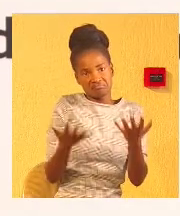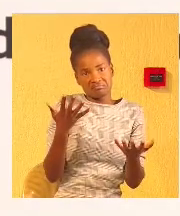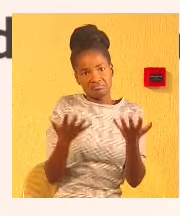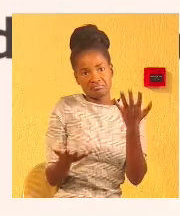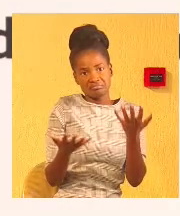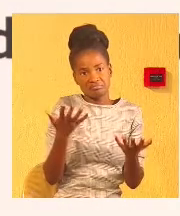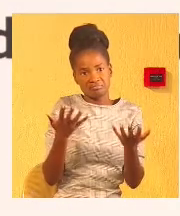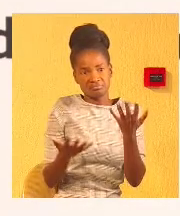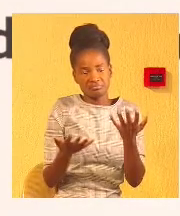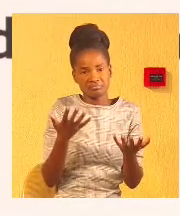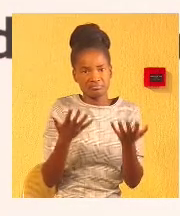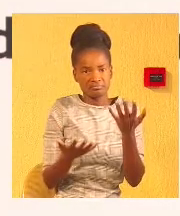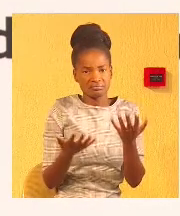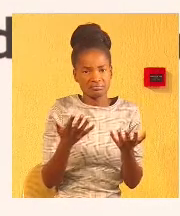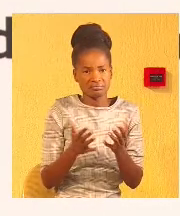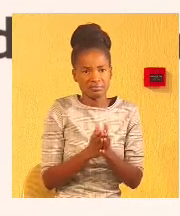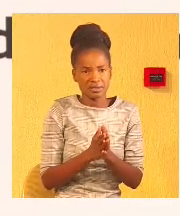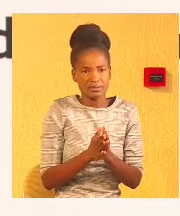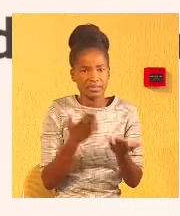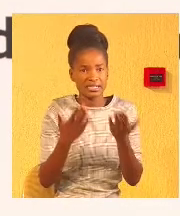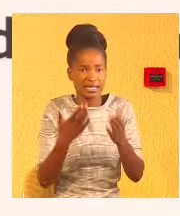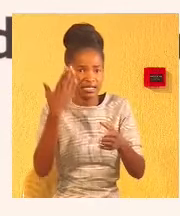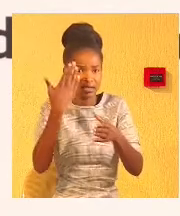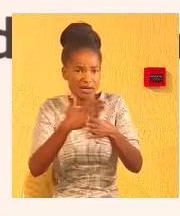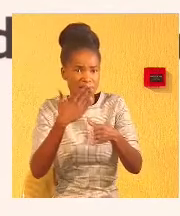be attributed to COVID-19.